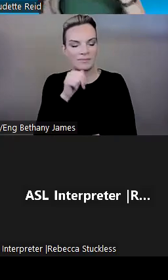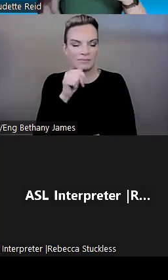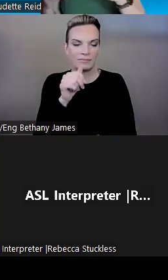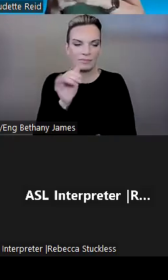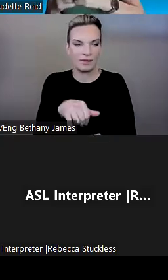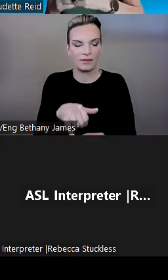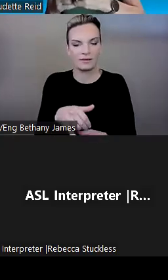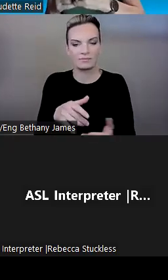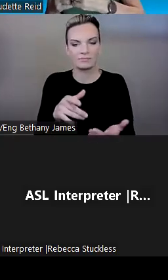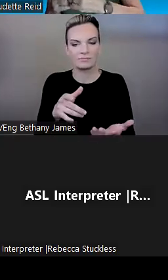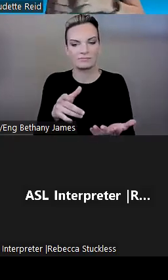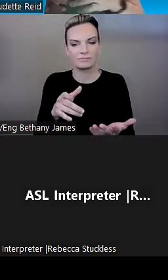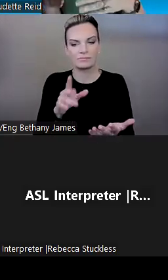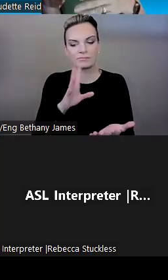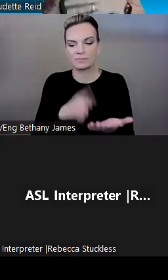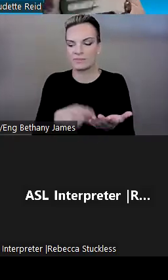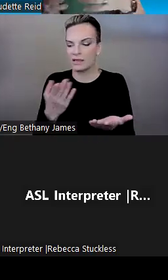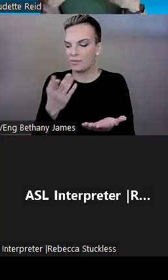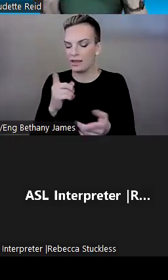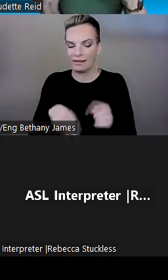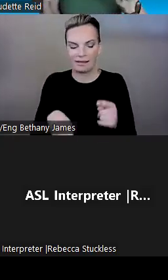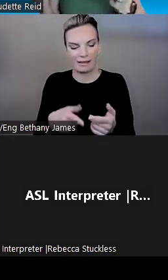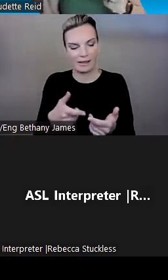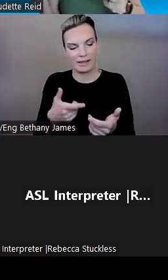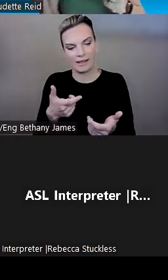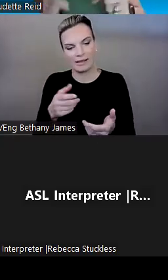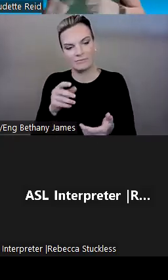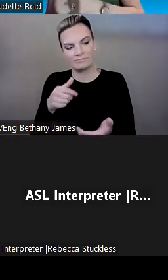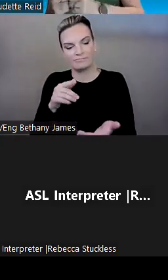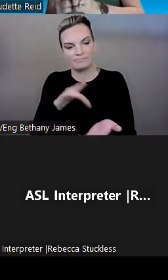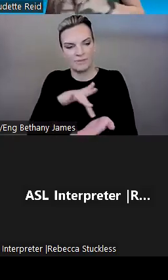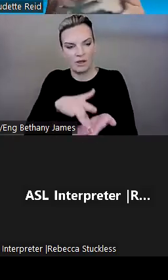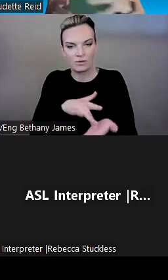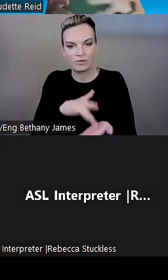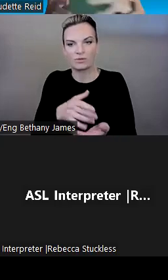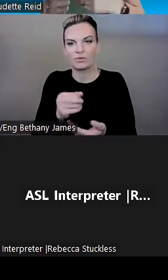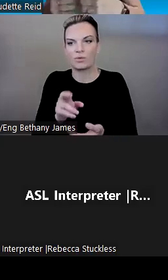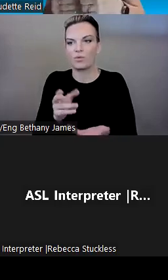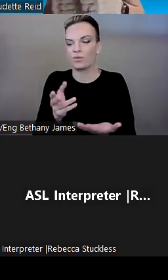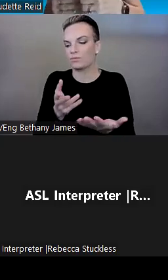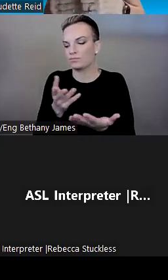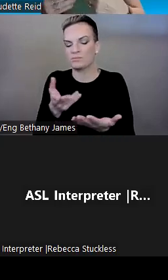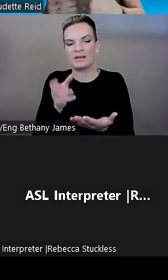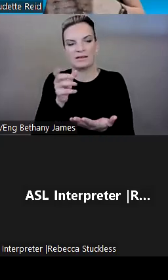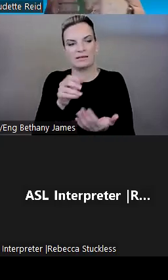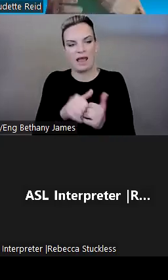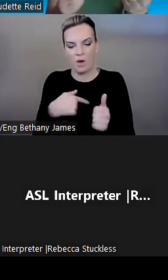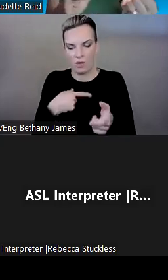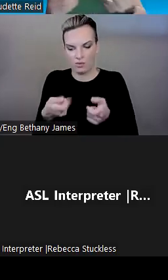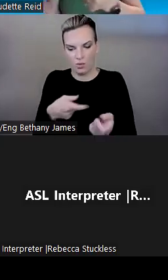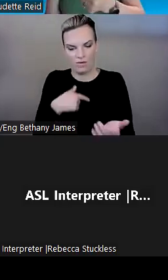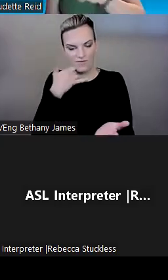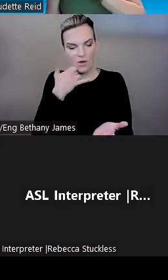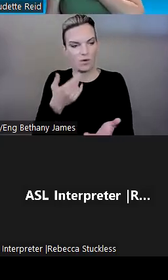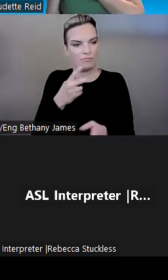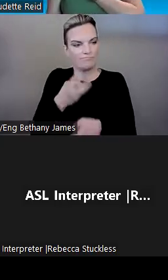some issues that relate to their ability to touch or have custom gestures or to control their devices physically,